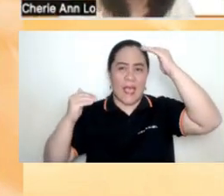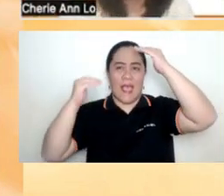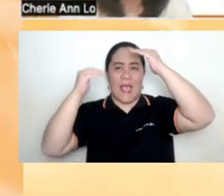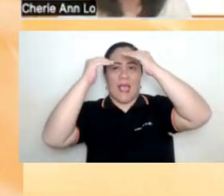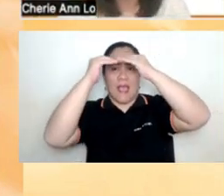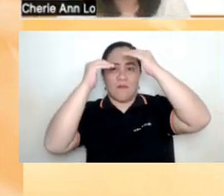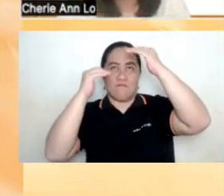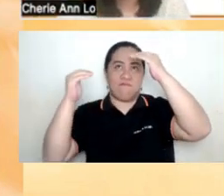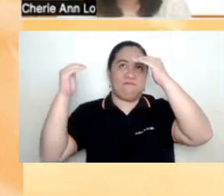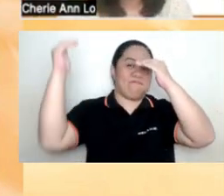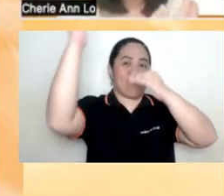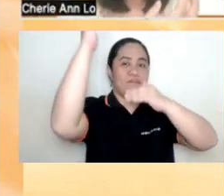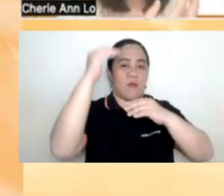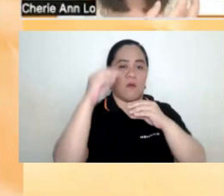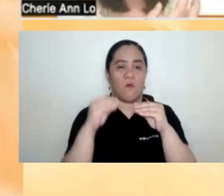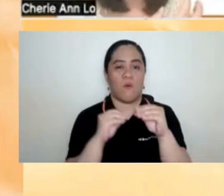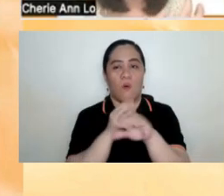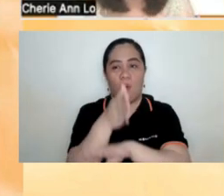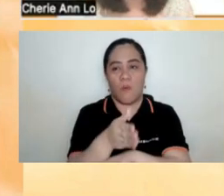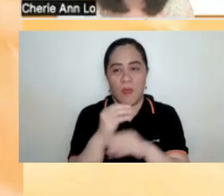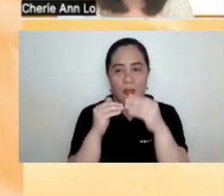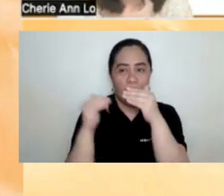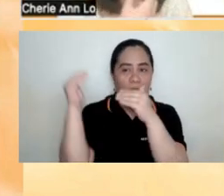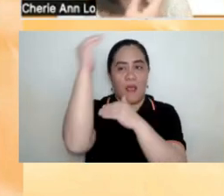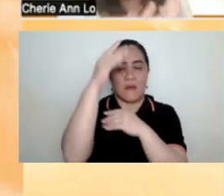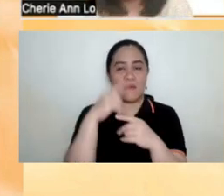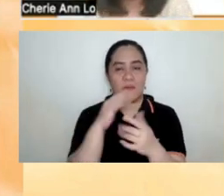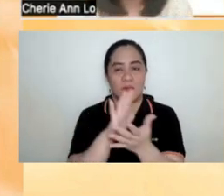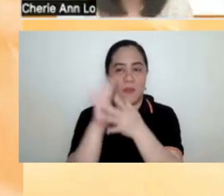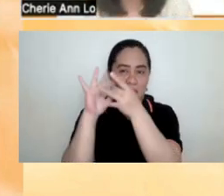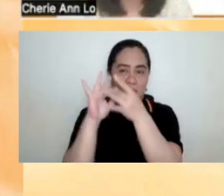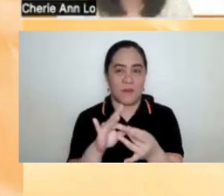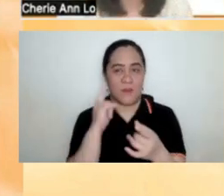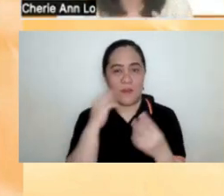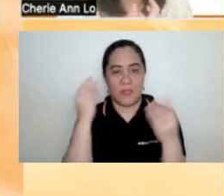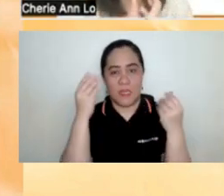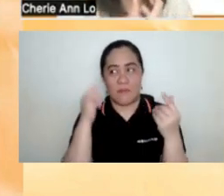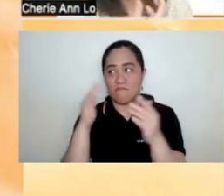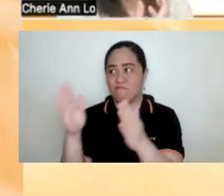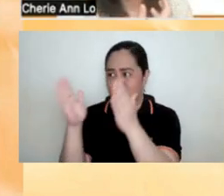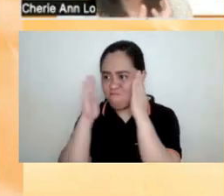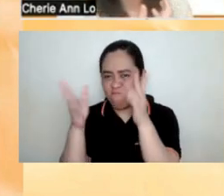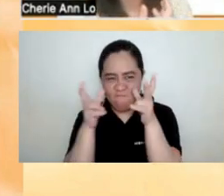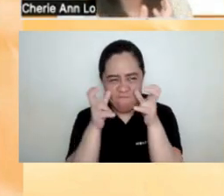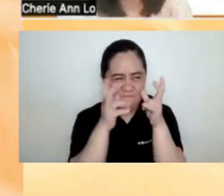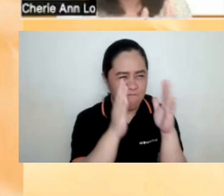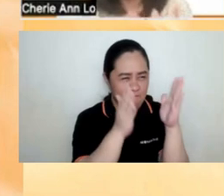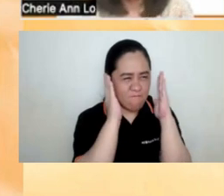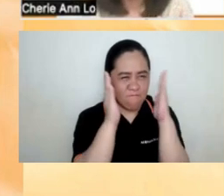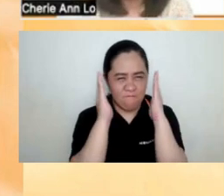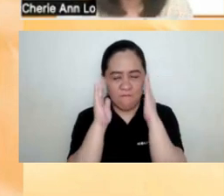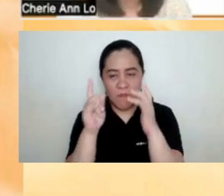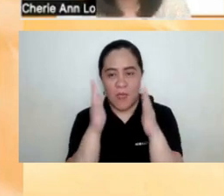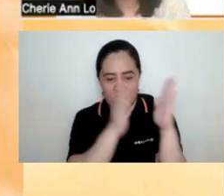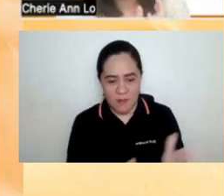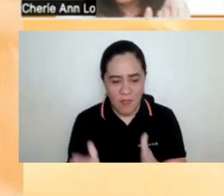the thinking part of the brain. So that's associated with the way we pay attention, the way we organize